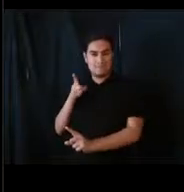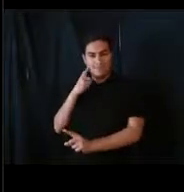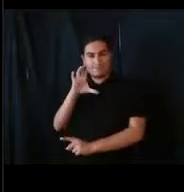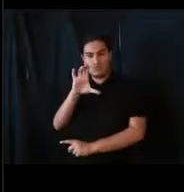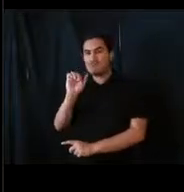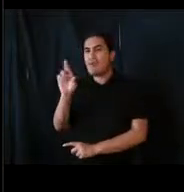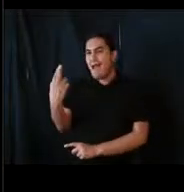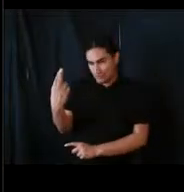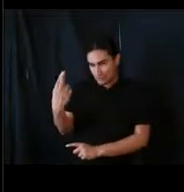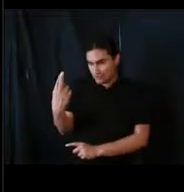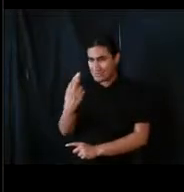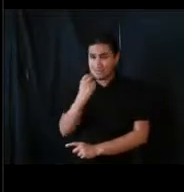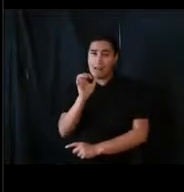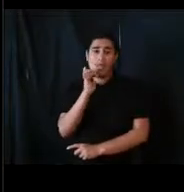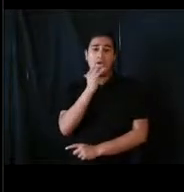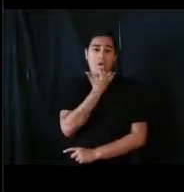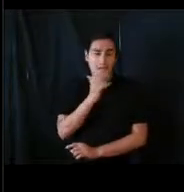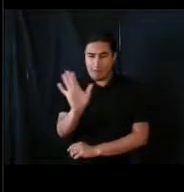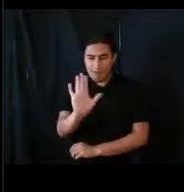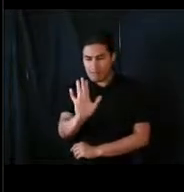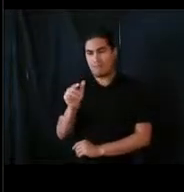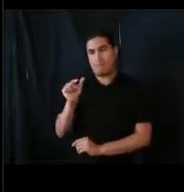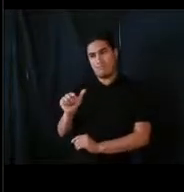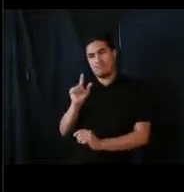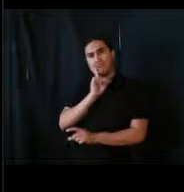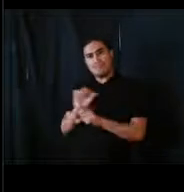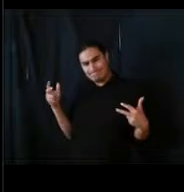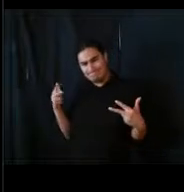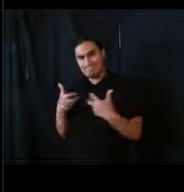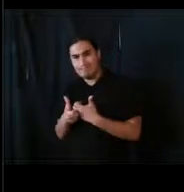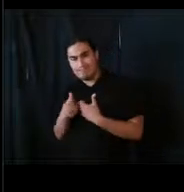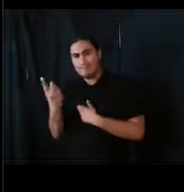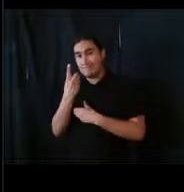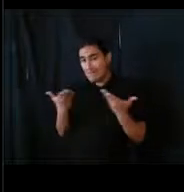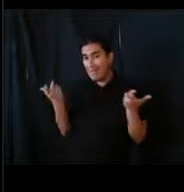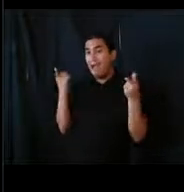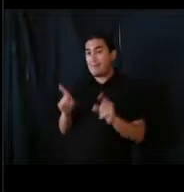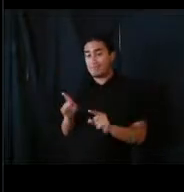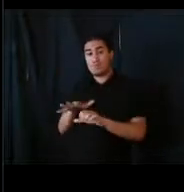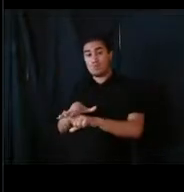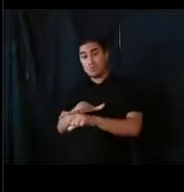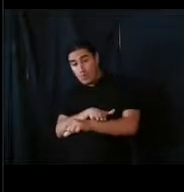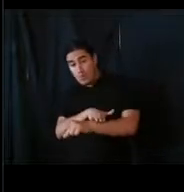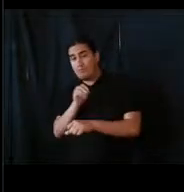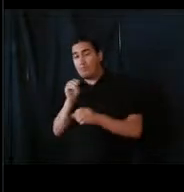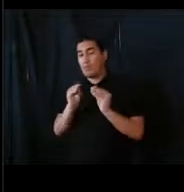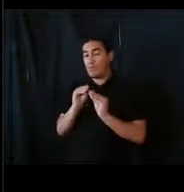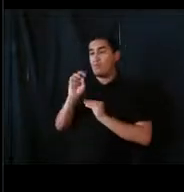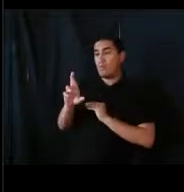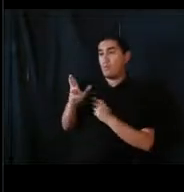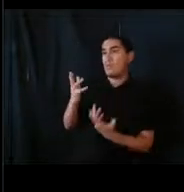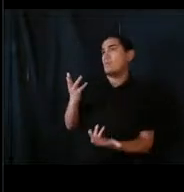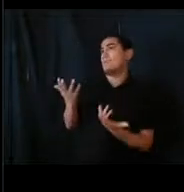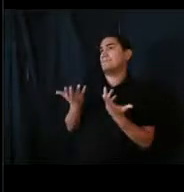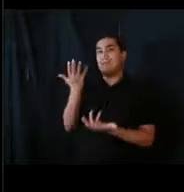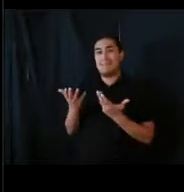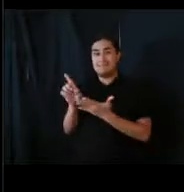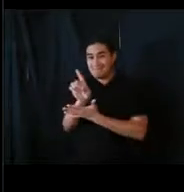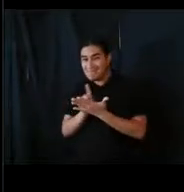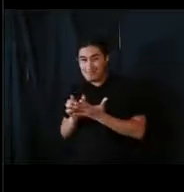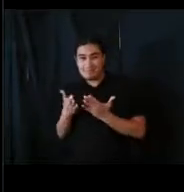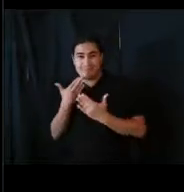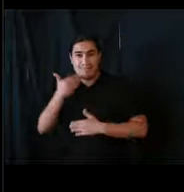not accidents every all these things can there's there's some way or another either slow down a little bit more or or maybe design a